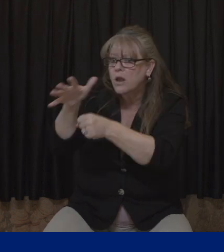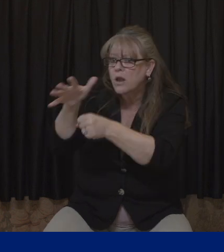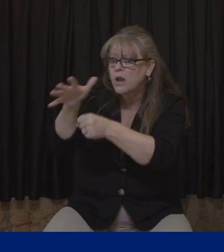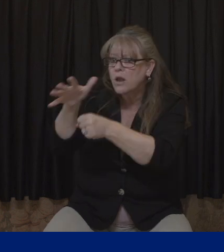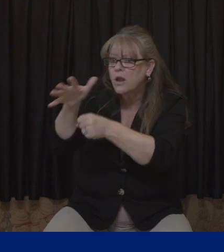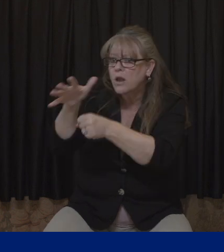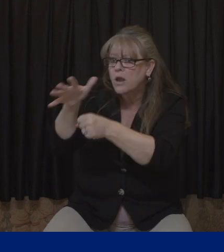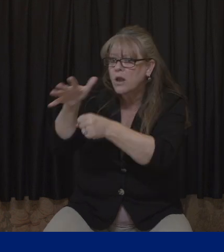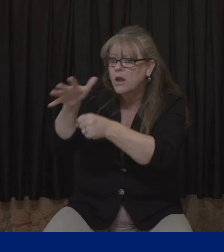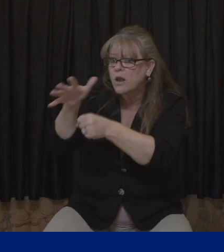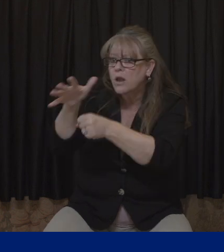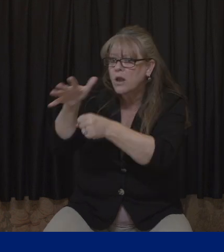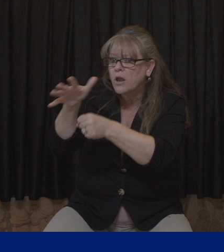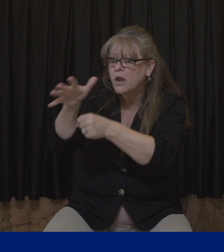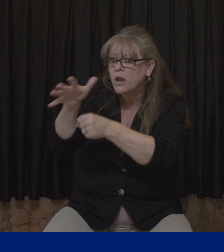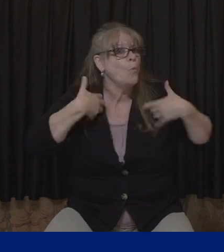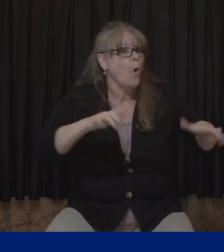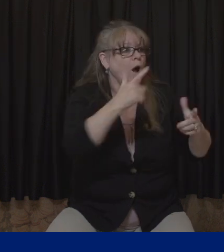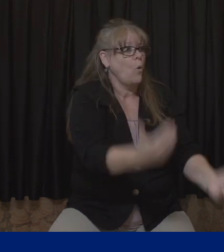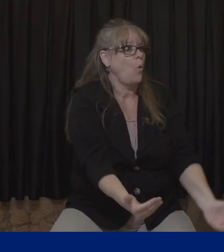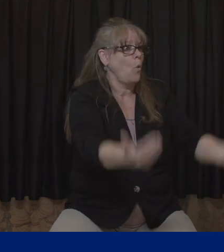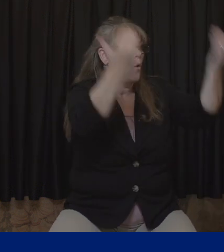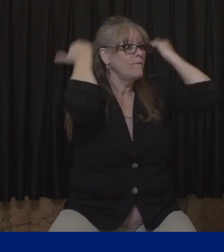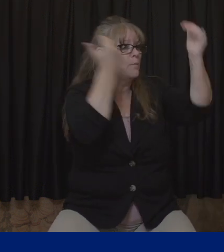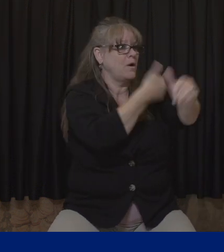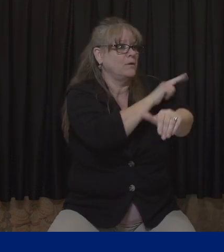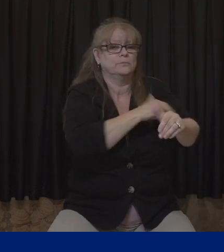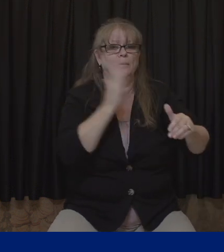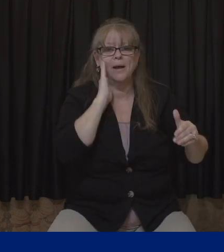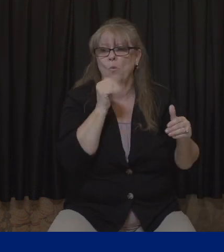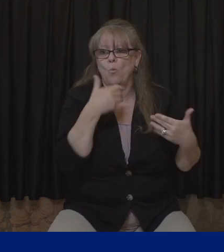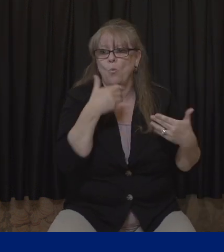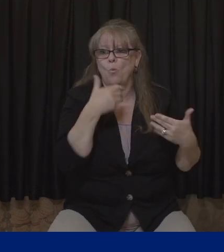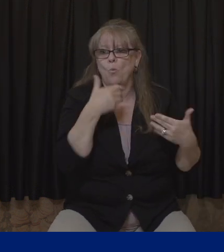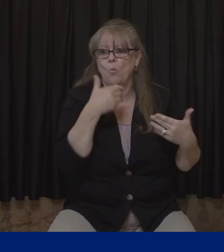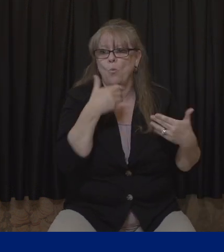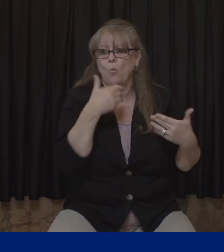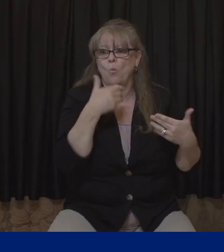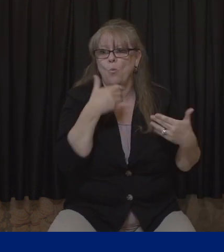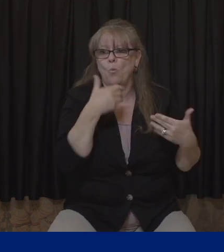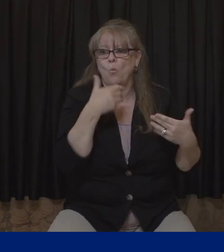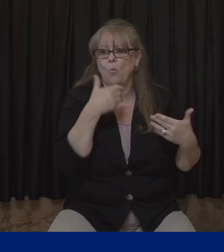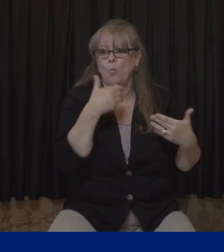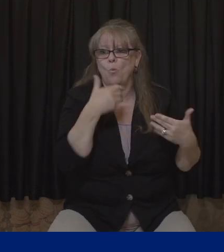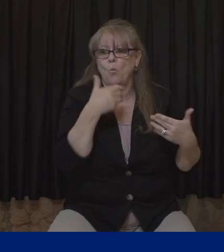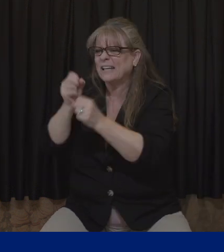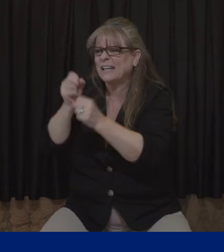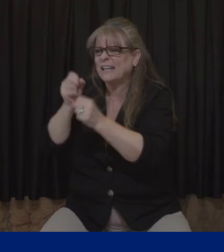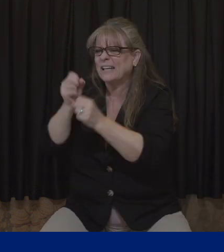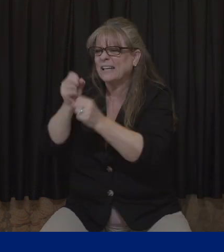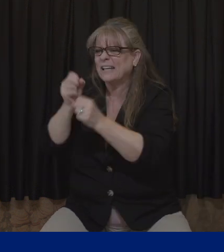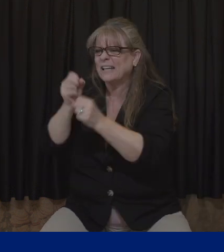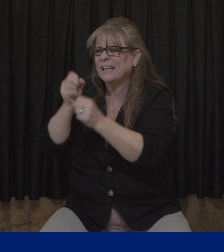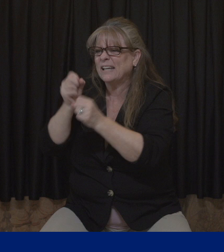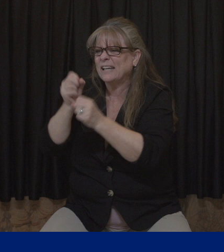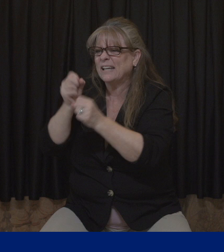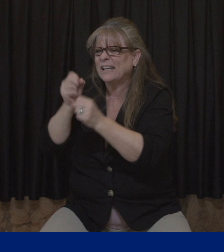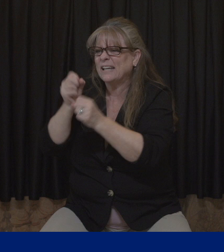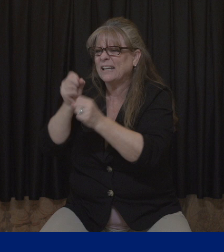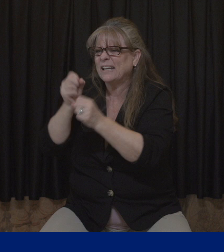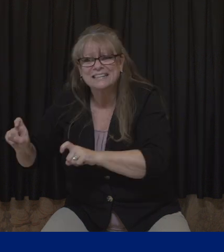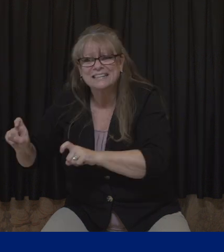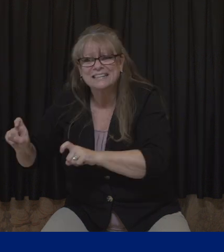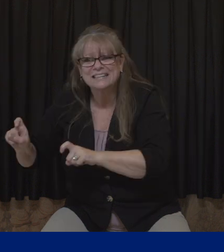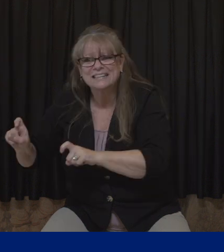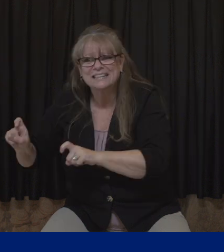need more equipment and testing. And then we need to get out of this phase as quickly as possible. So we have knocked down from the over 3.0 to around